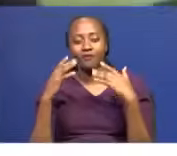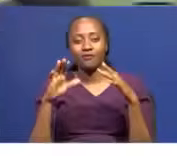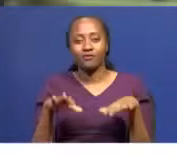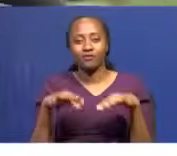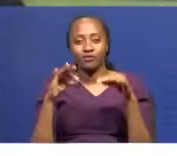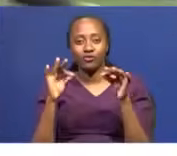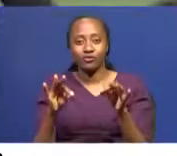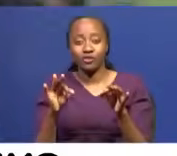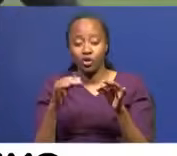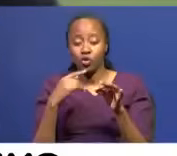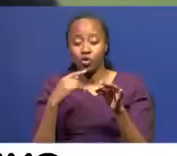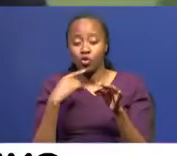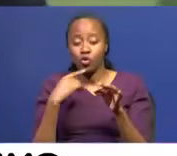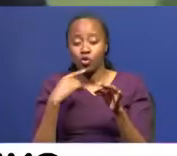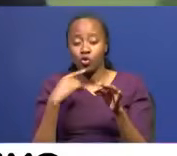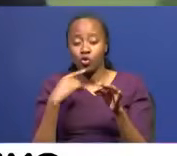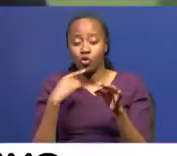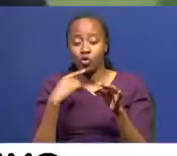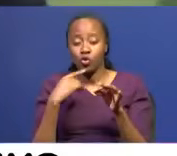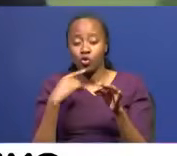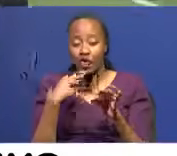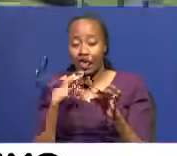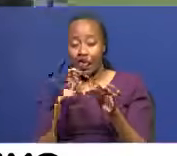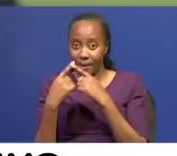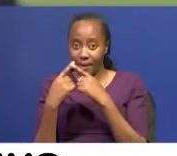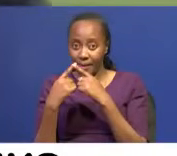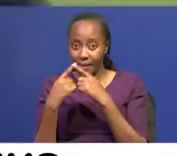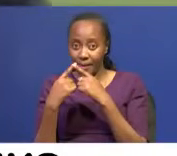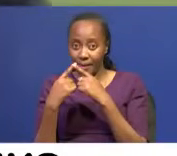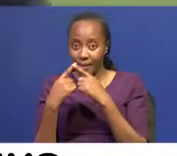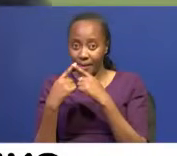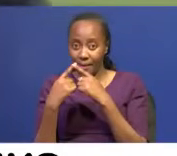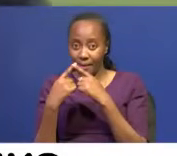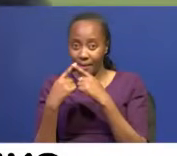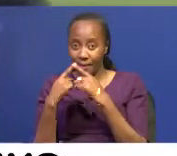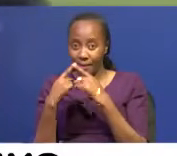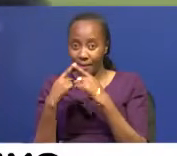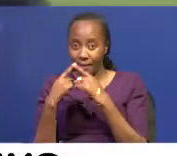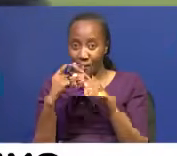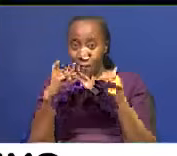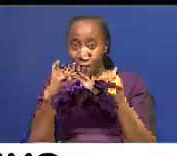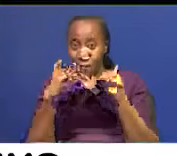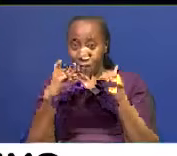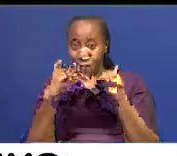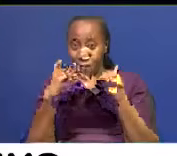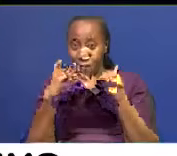titles. Meanwhile, the latest